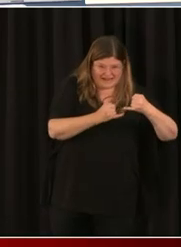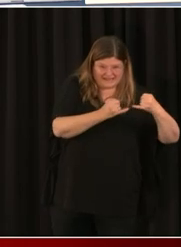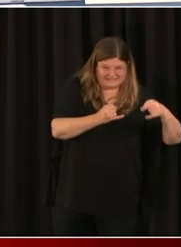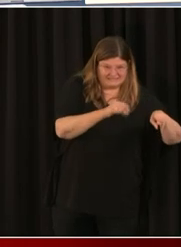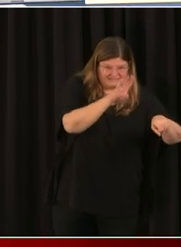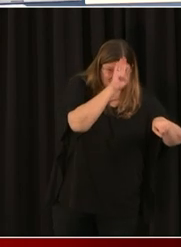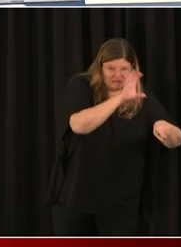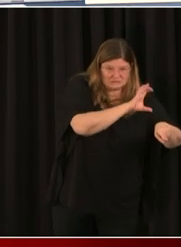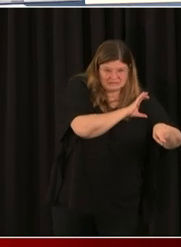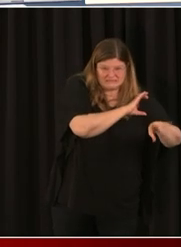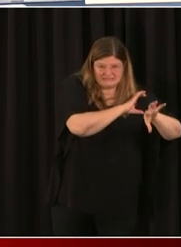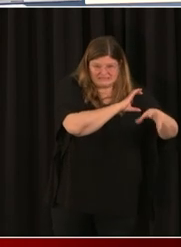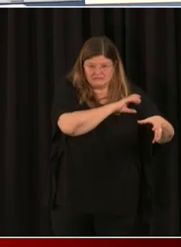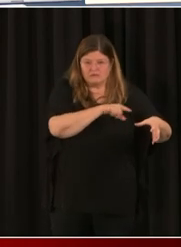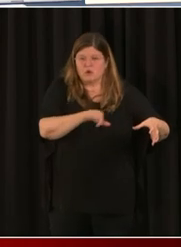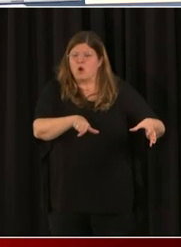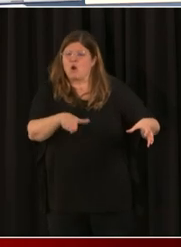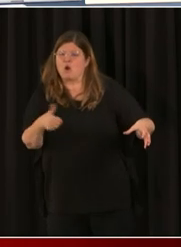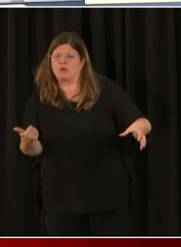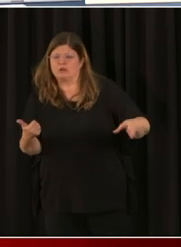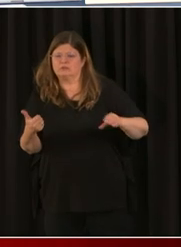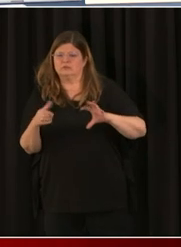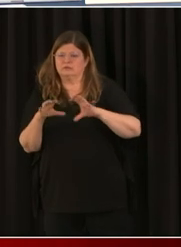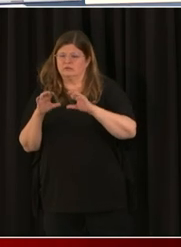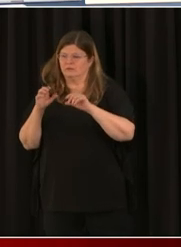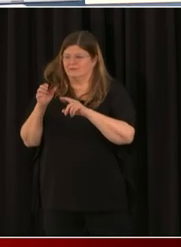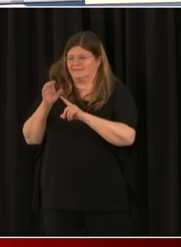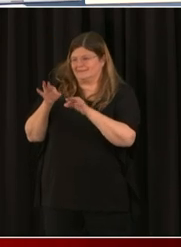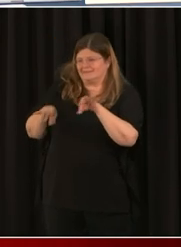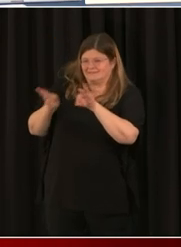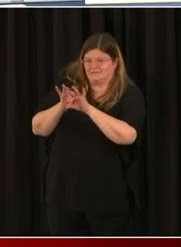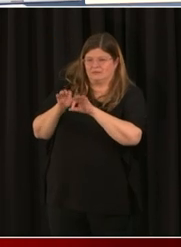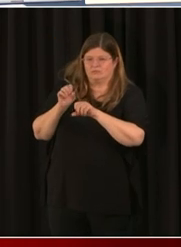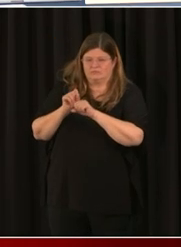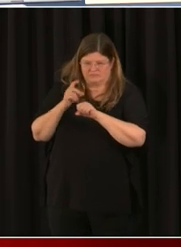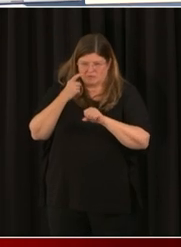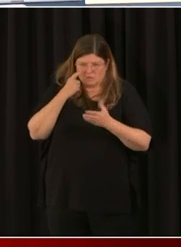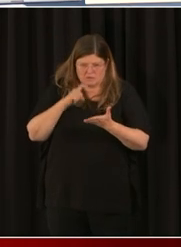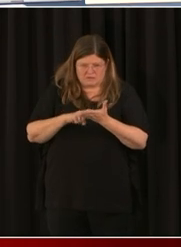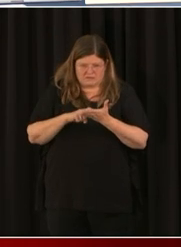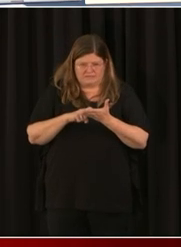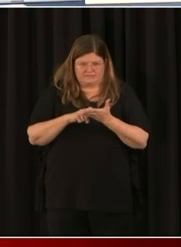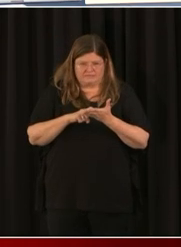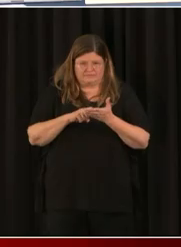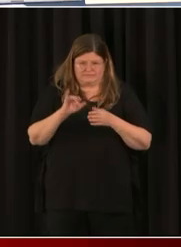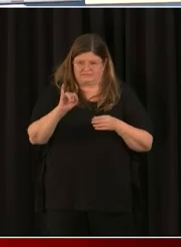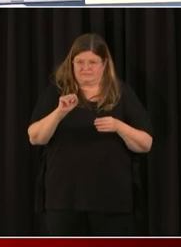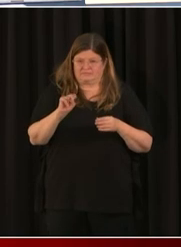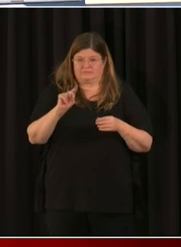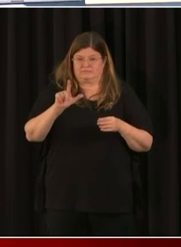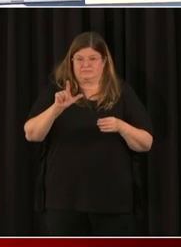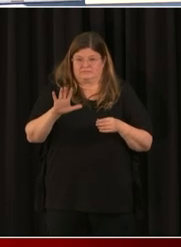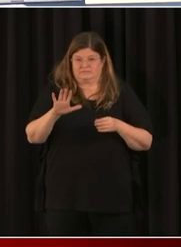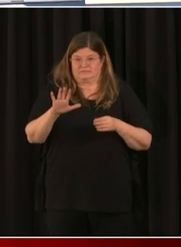workers and other essential workers. So you'll notice that the week of January 25th, we started to prioritize those we consider to